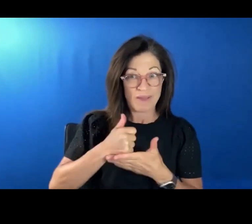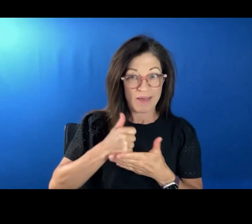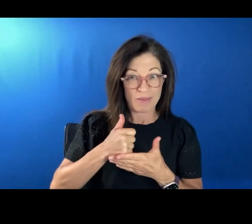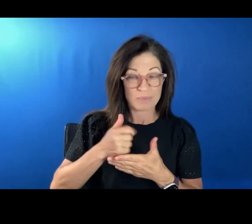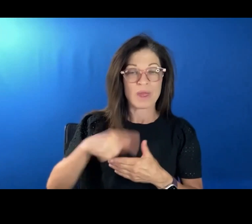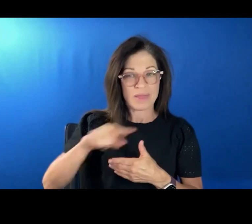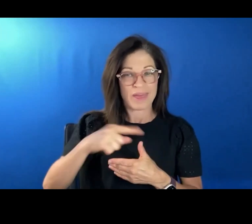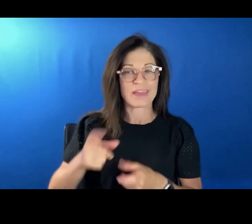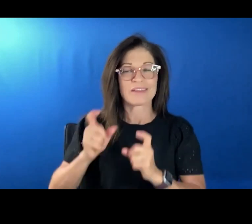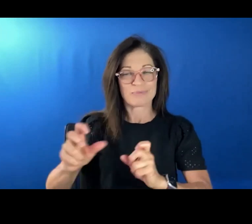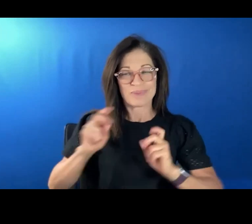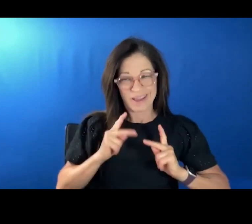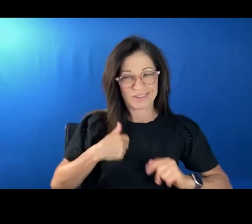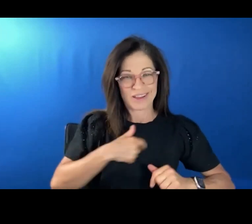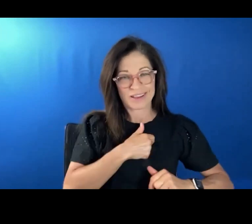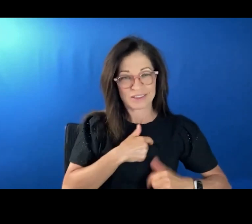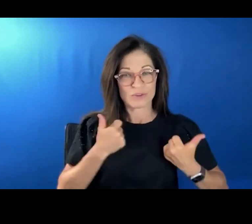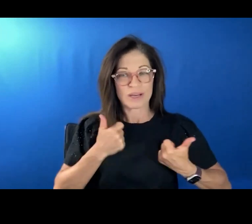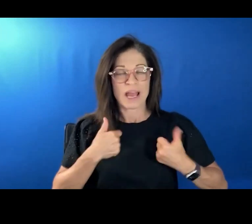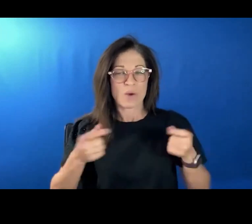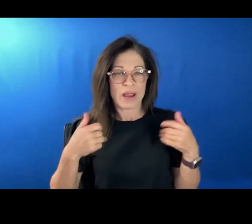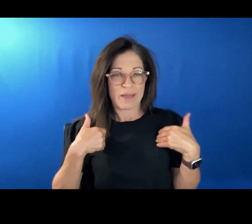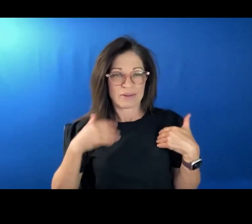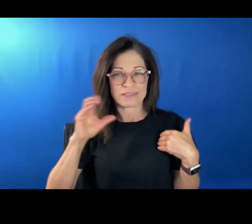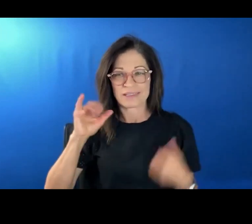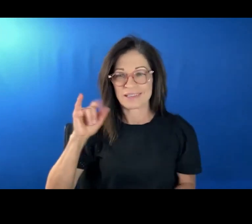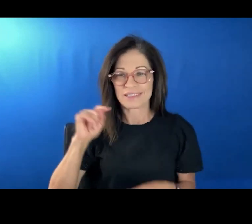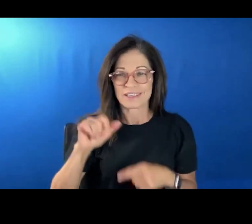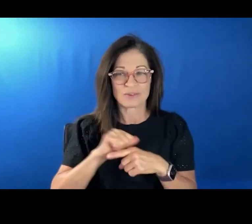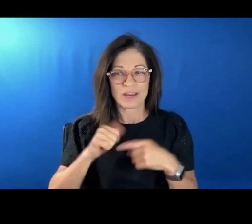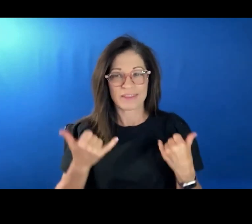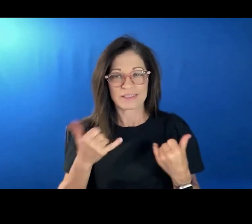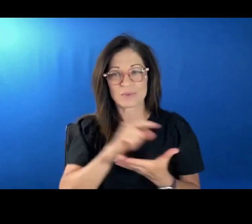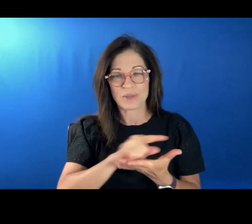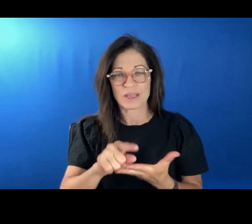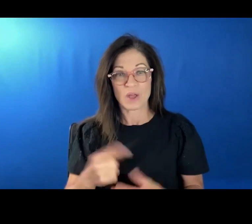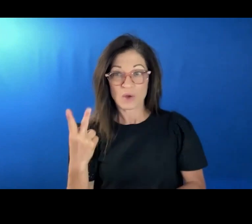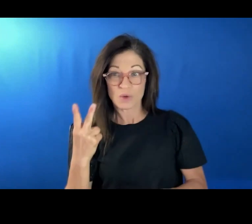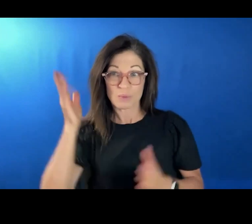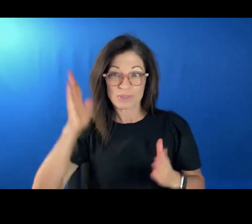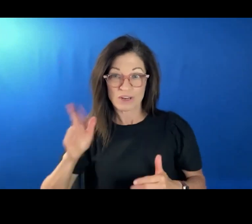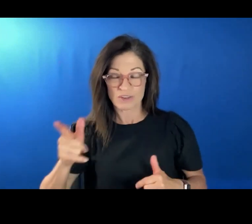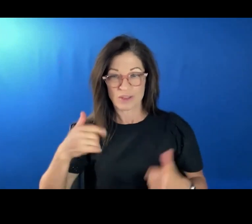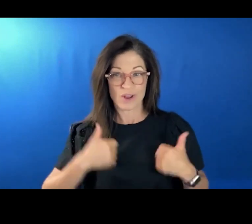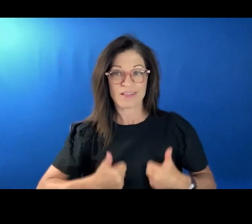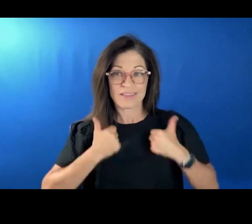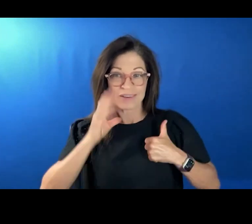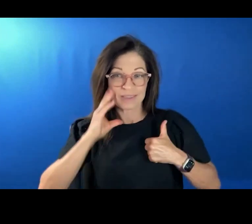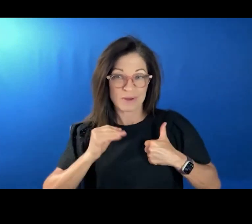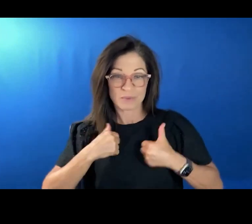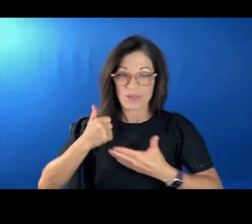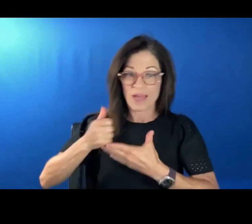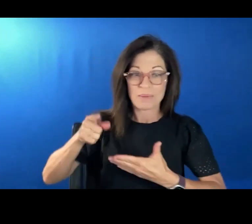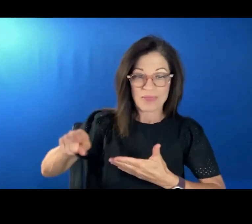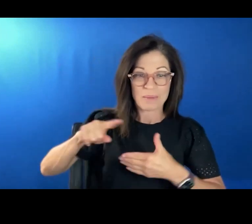us. We're running a CIT training this week, and two of our presenters are people with lived experience who we helped when they